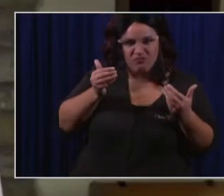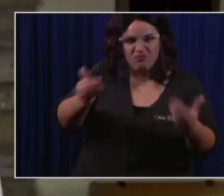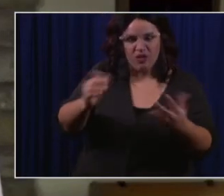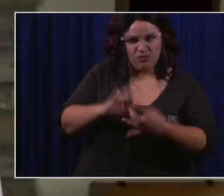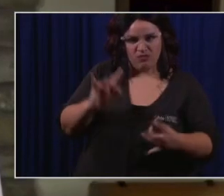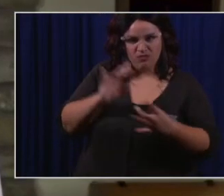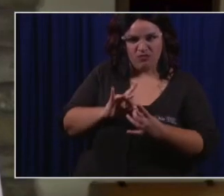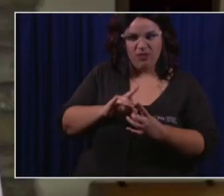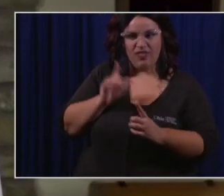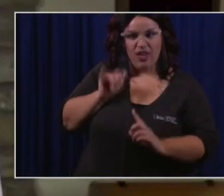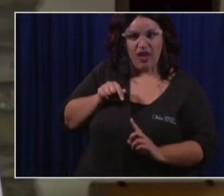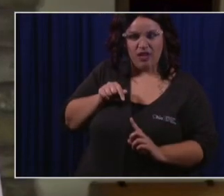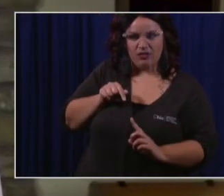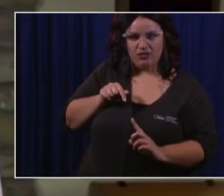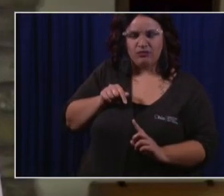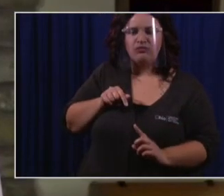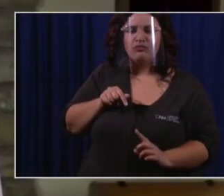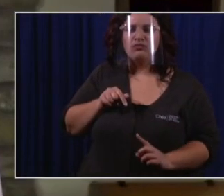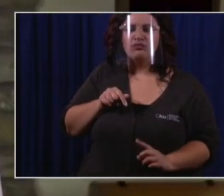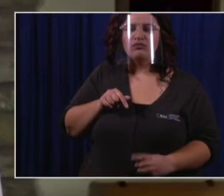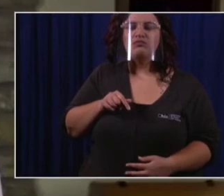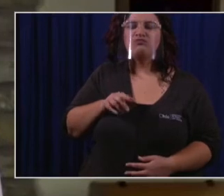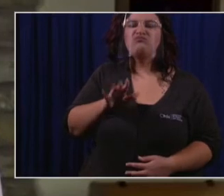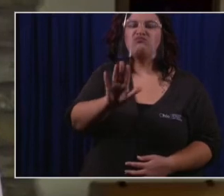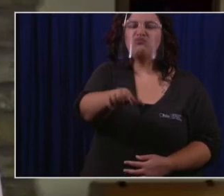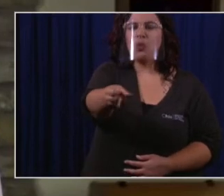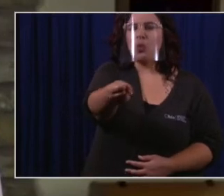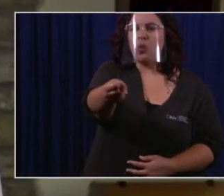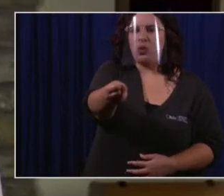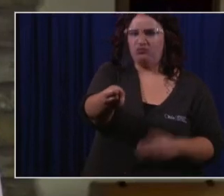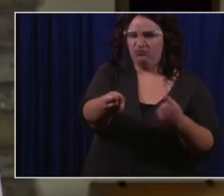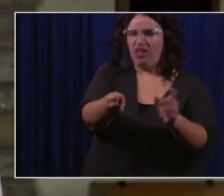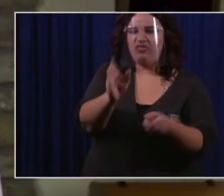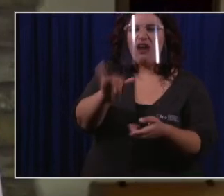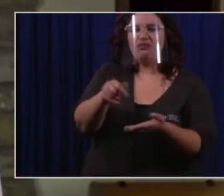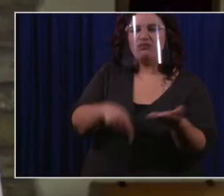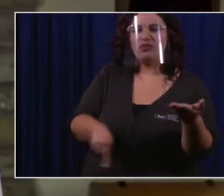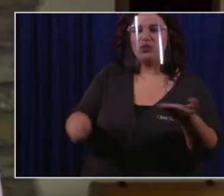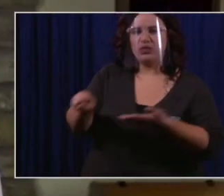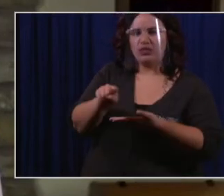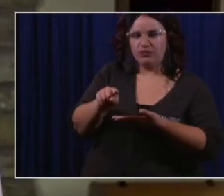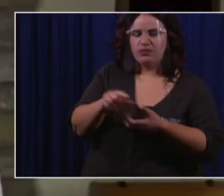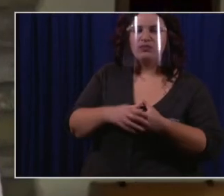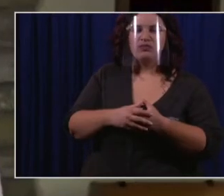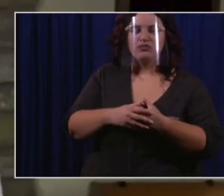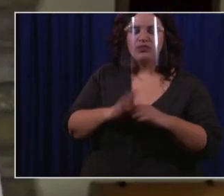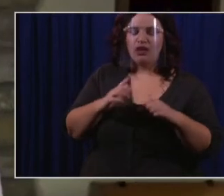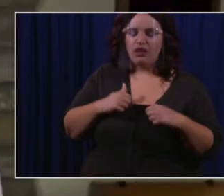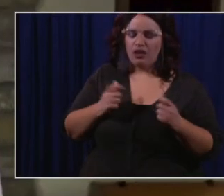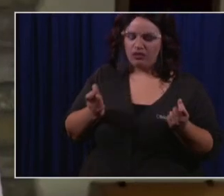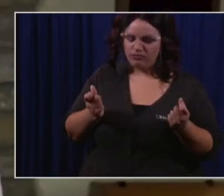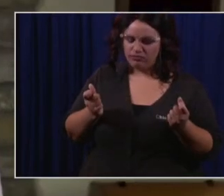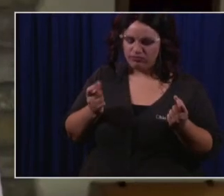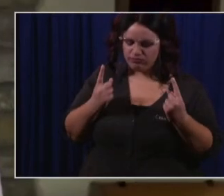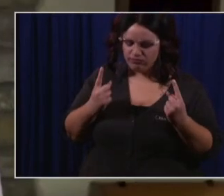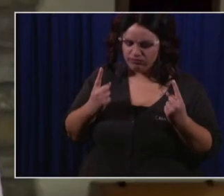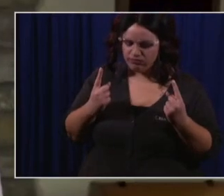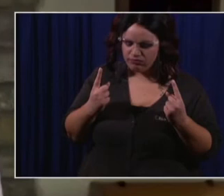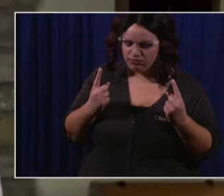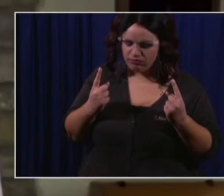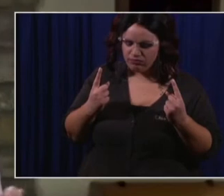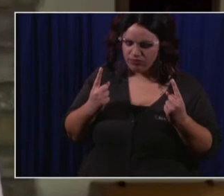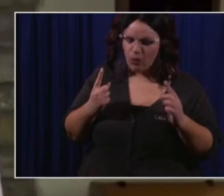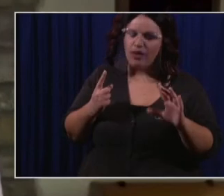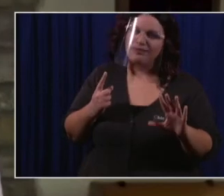Look, we'll talk about that next week. I fully understand. No one